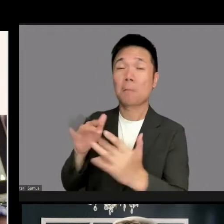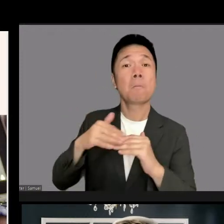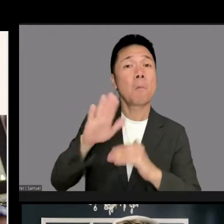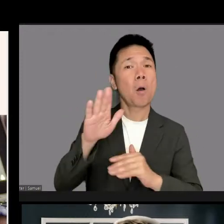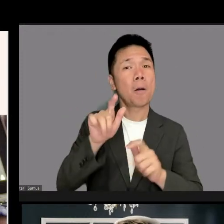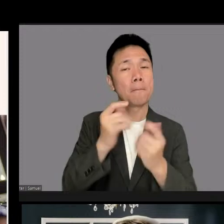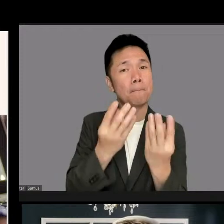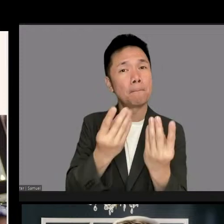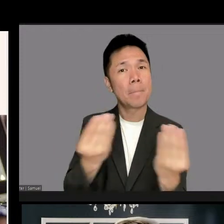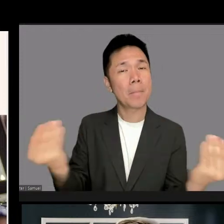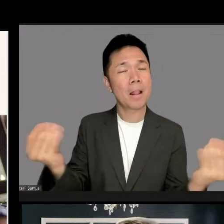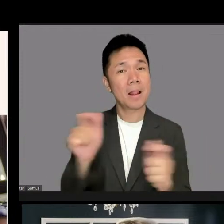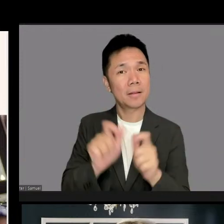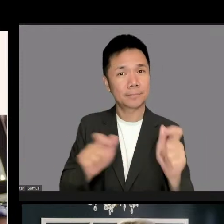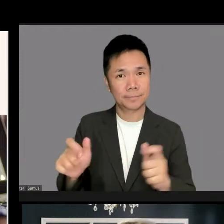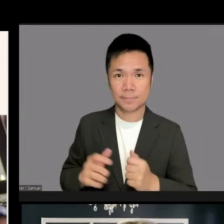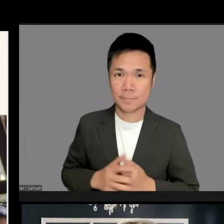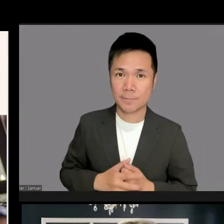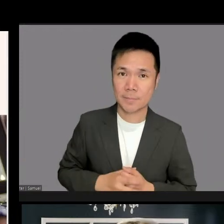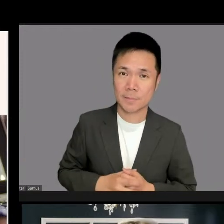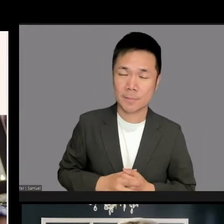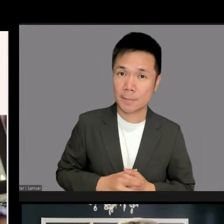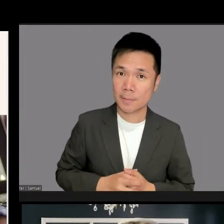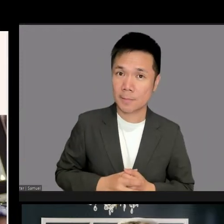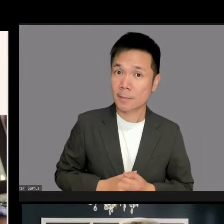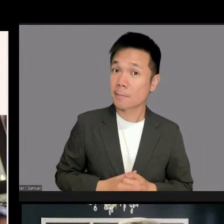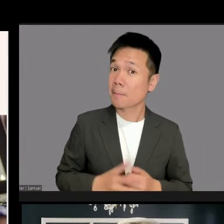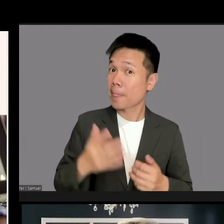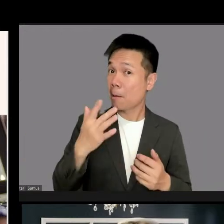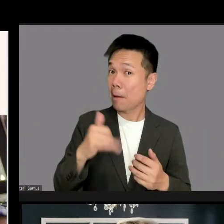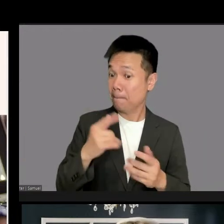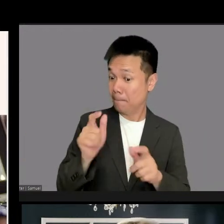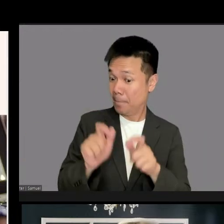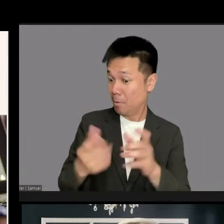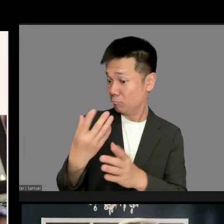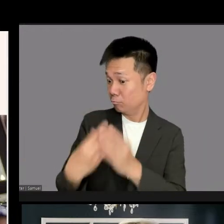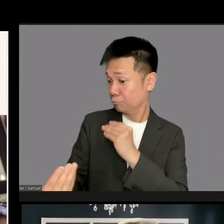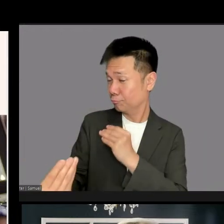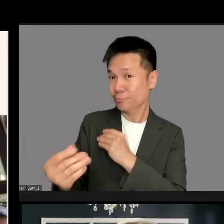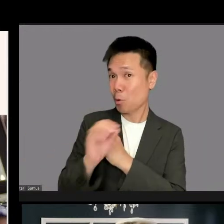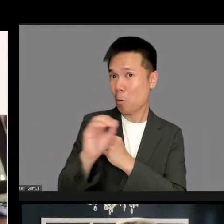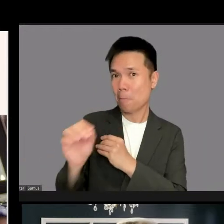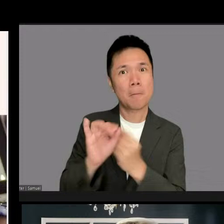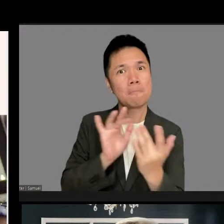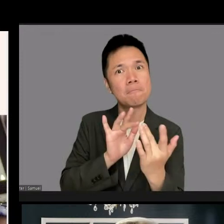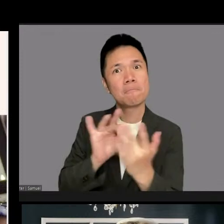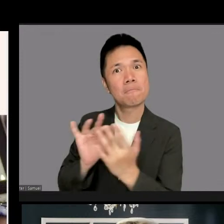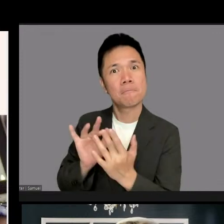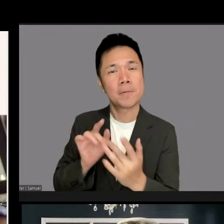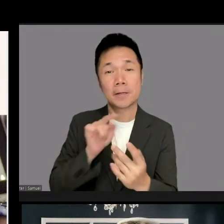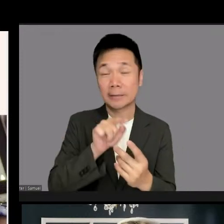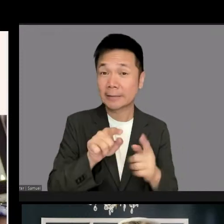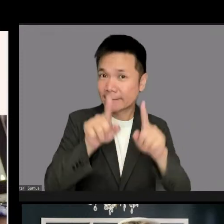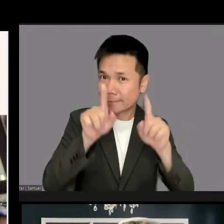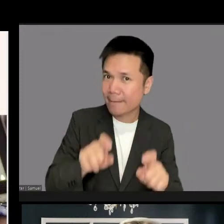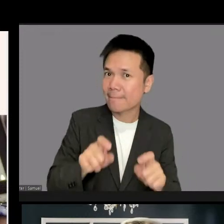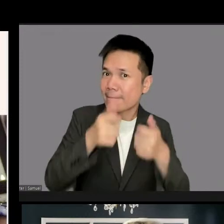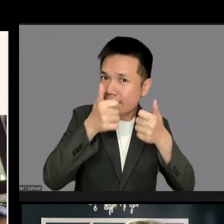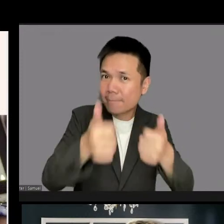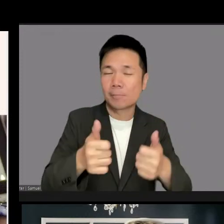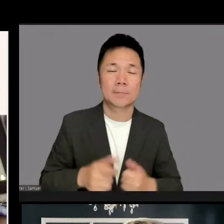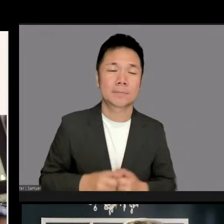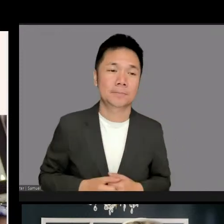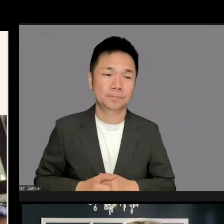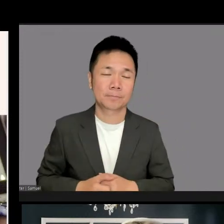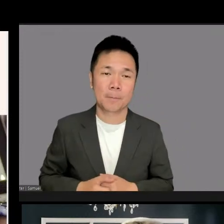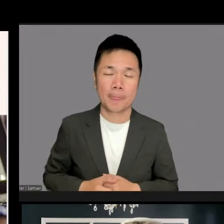for your business or your product or what have you, because you're not leaving people out. And that's really what manual testing is about. It's making sure that even